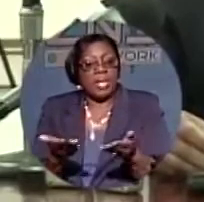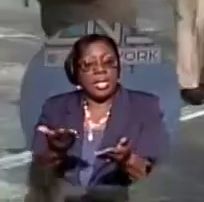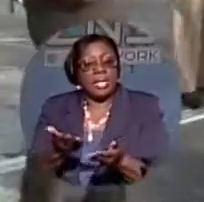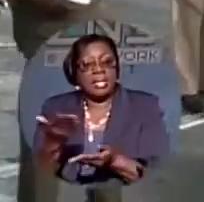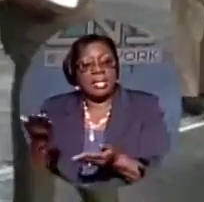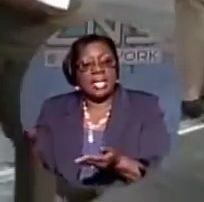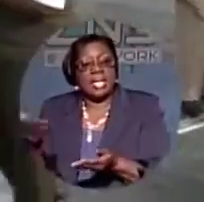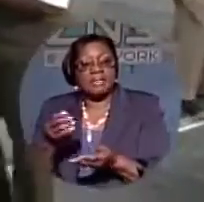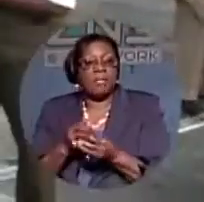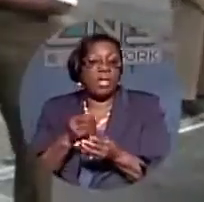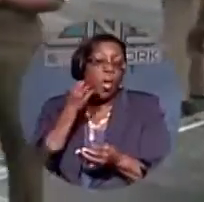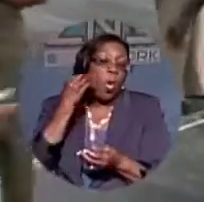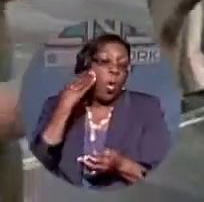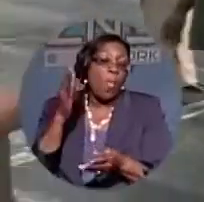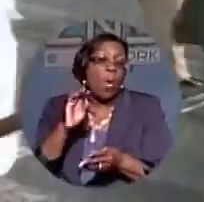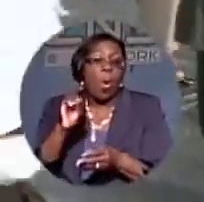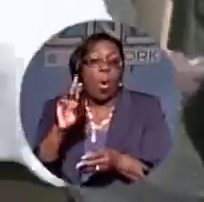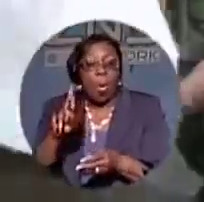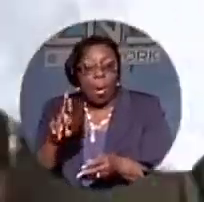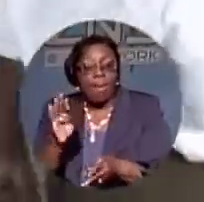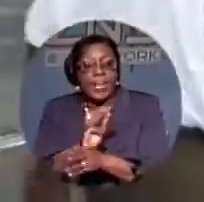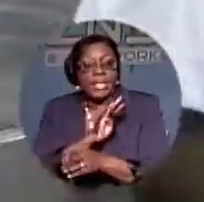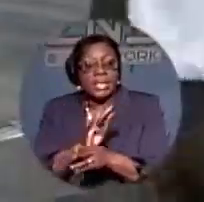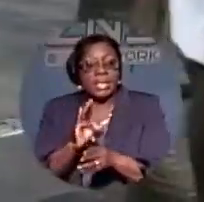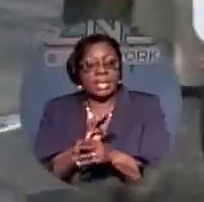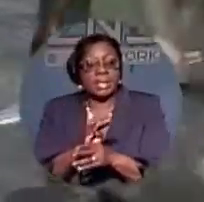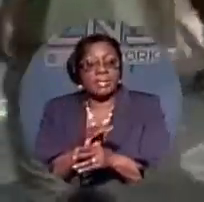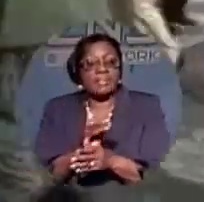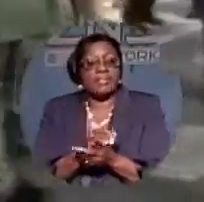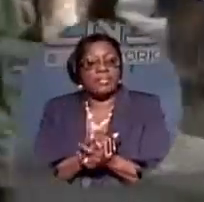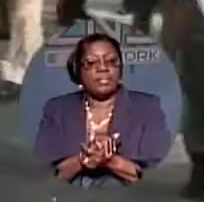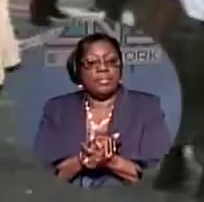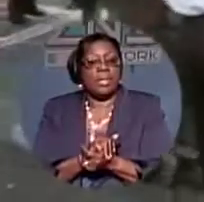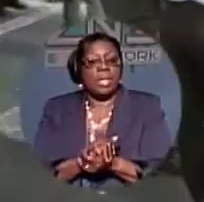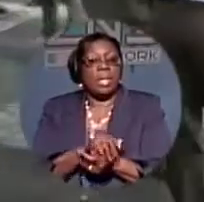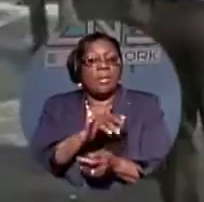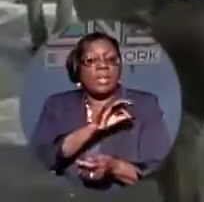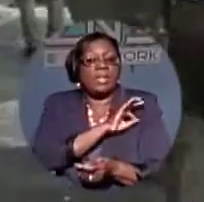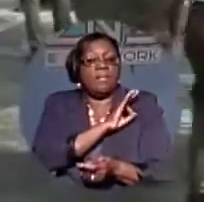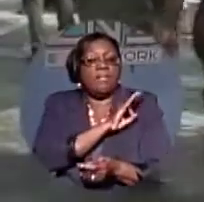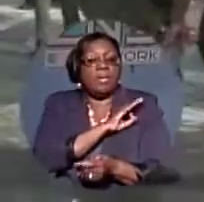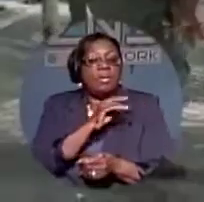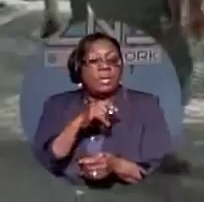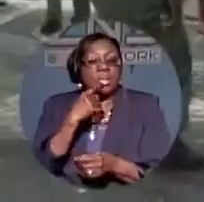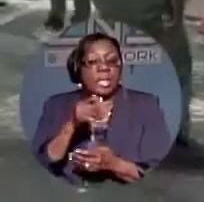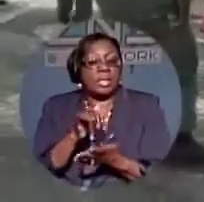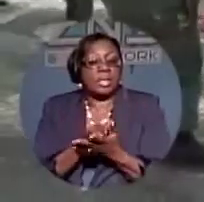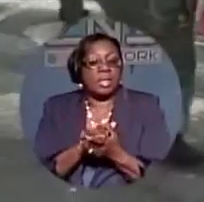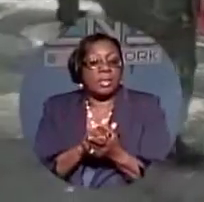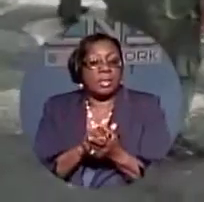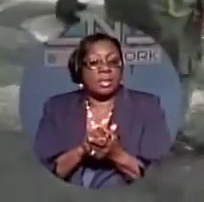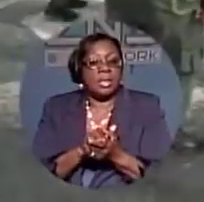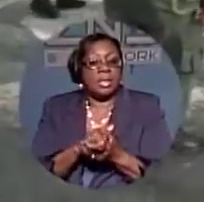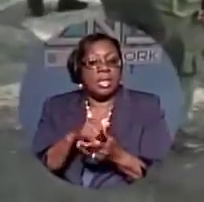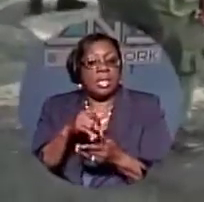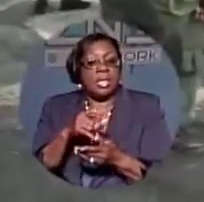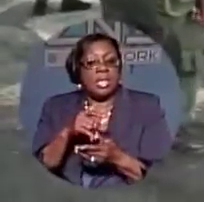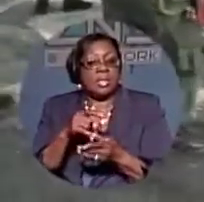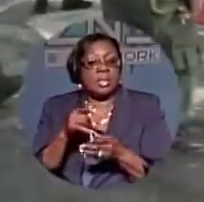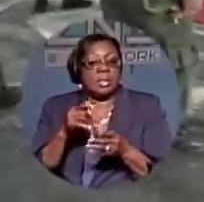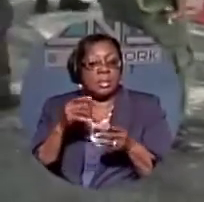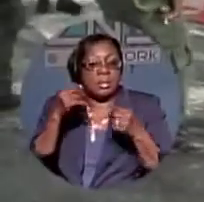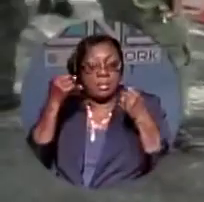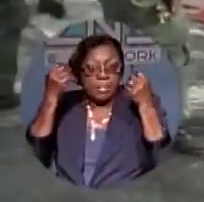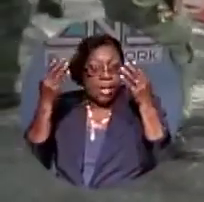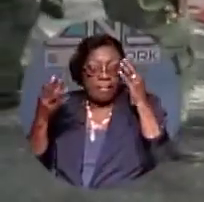for households or for business, they have been affected. Minister Folks, regarding the Customs and Immigration Officers dispute, says he's baffled,